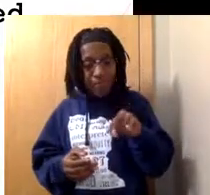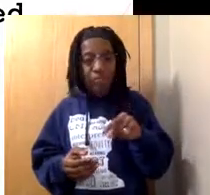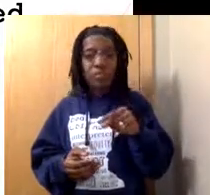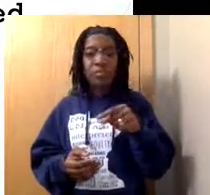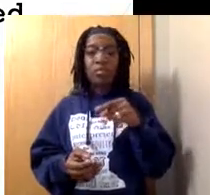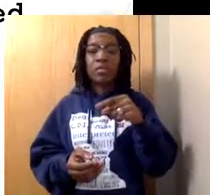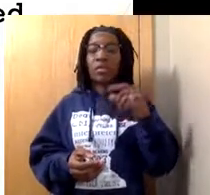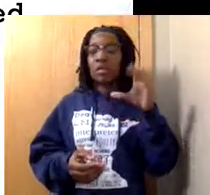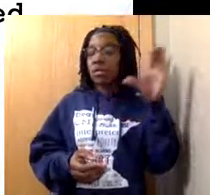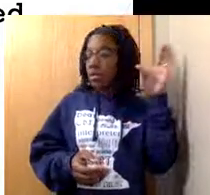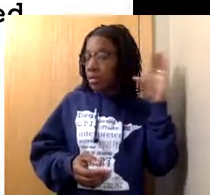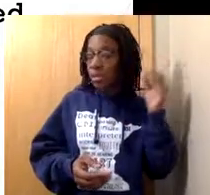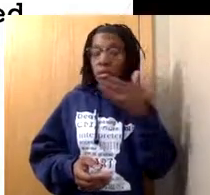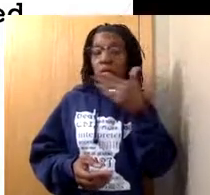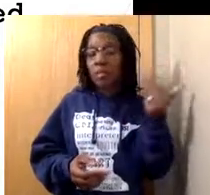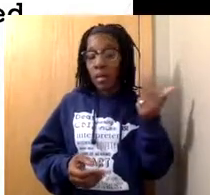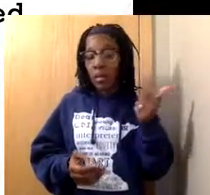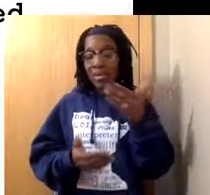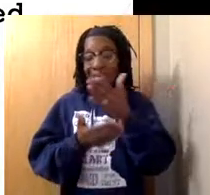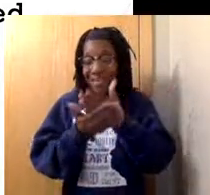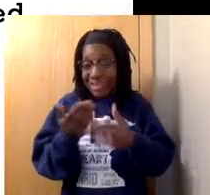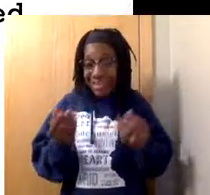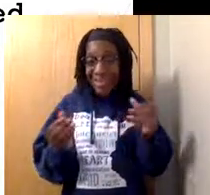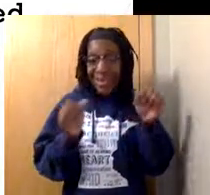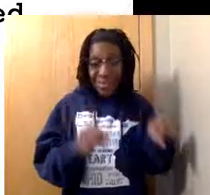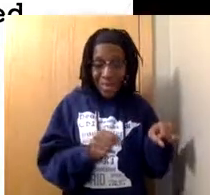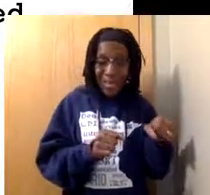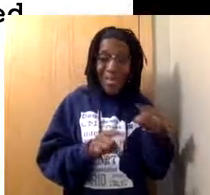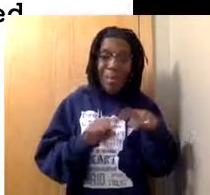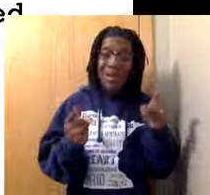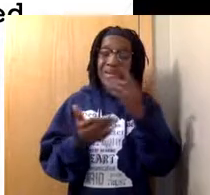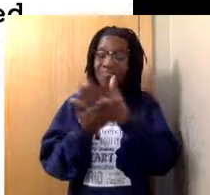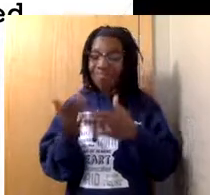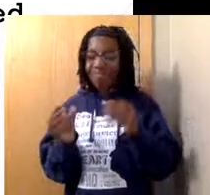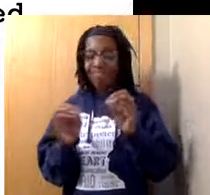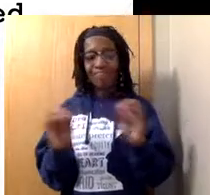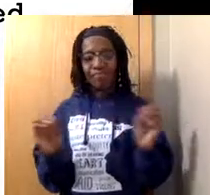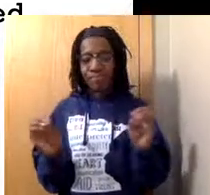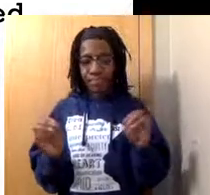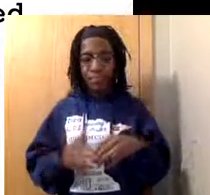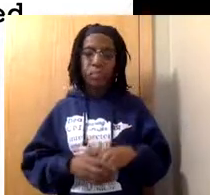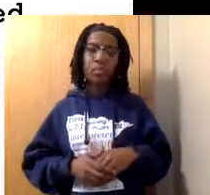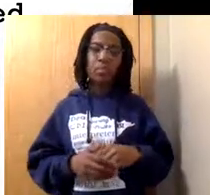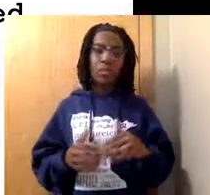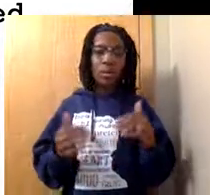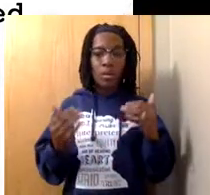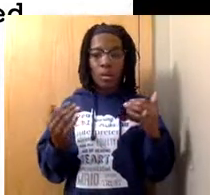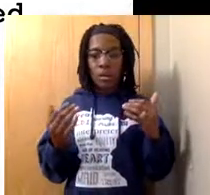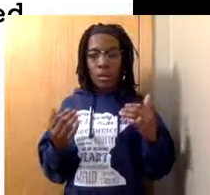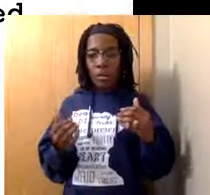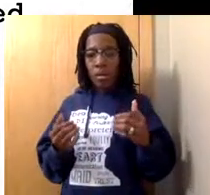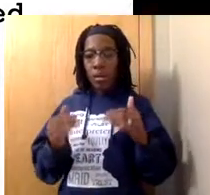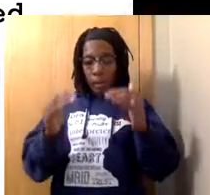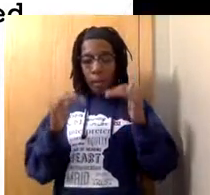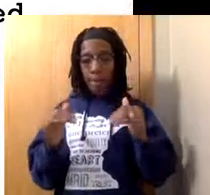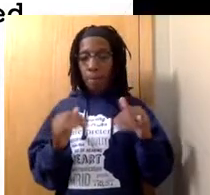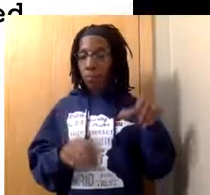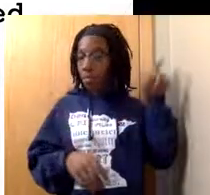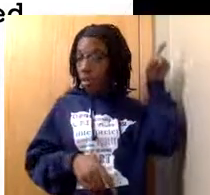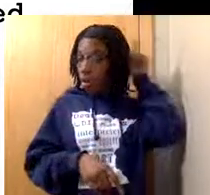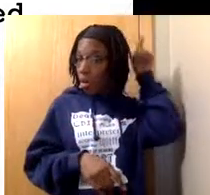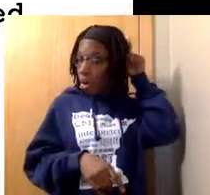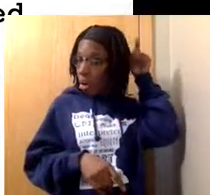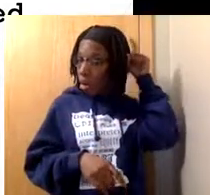increases their chance of hearing. Some do and some don't. Also, the cochlear implant is